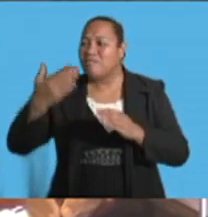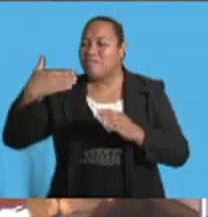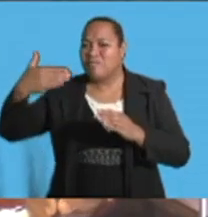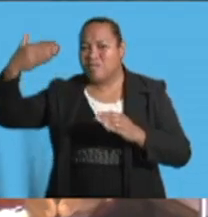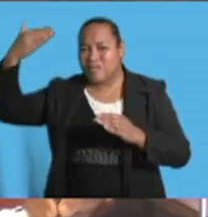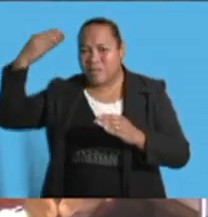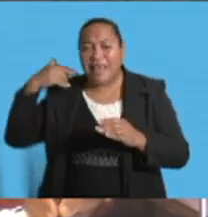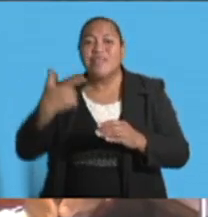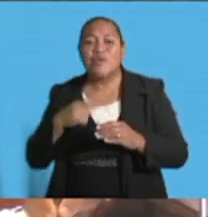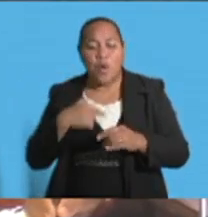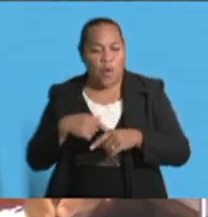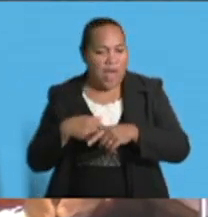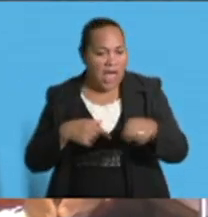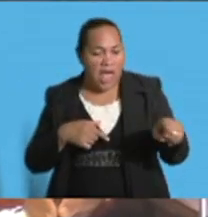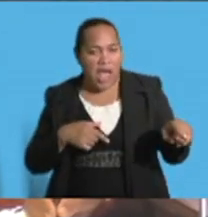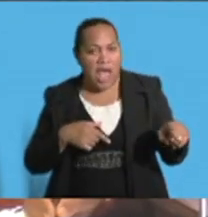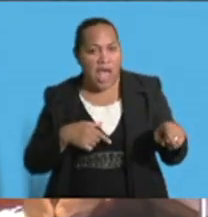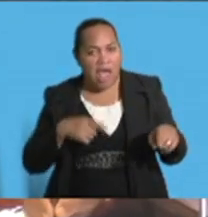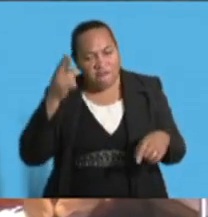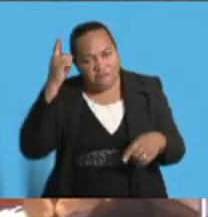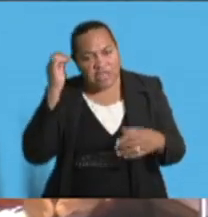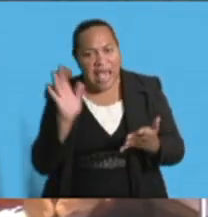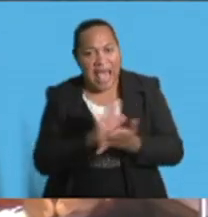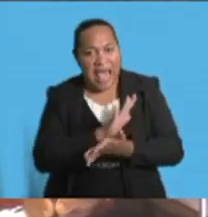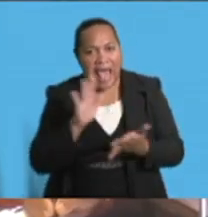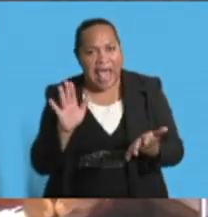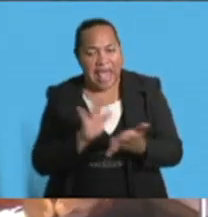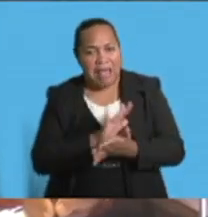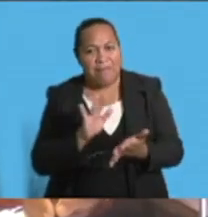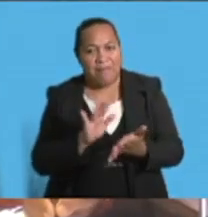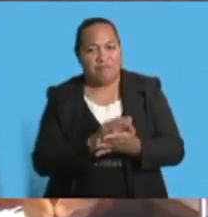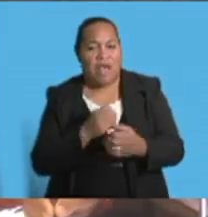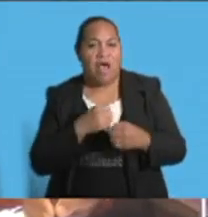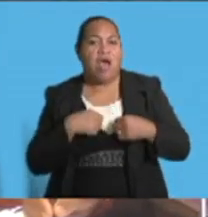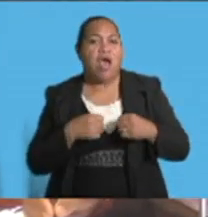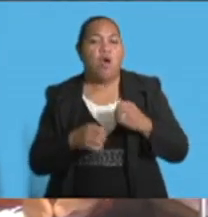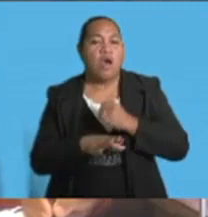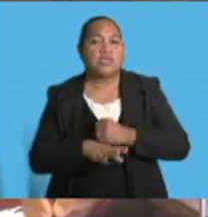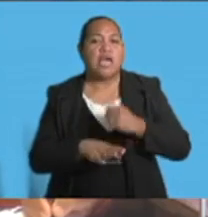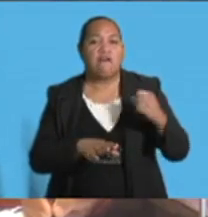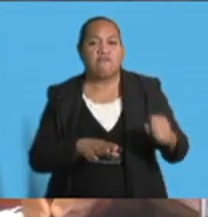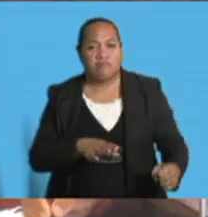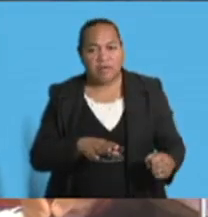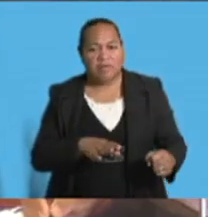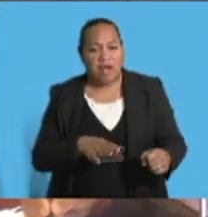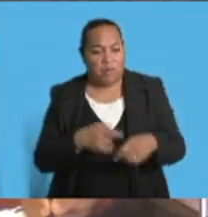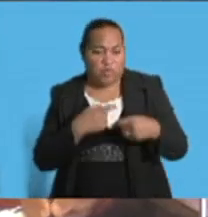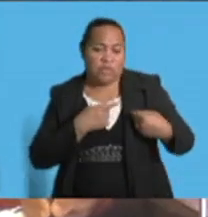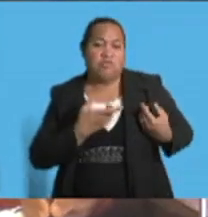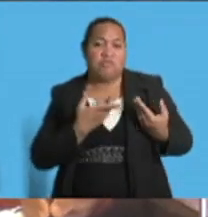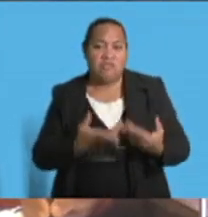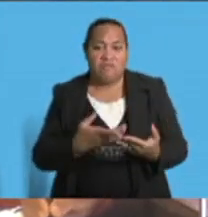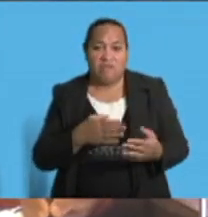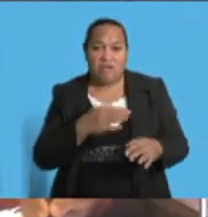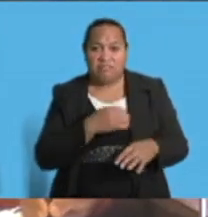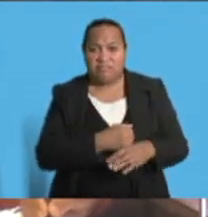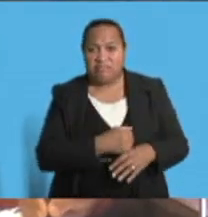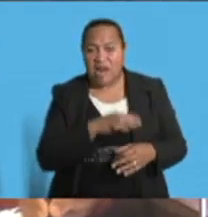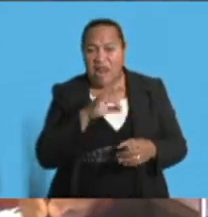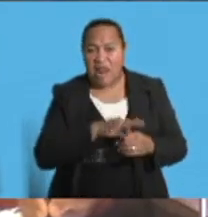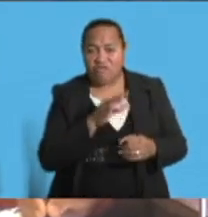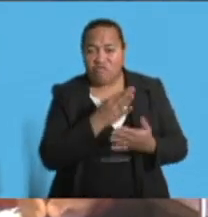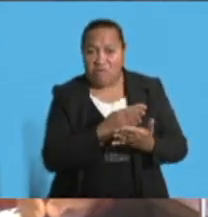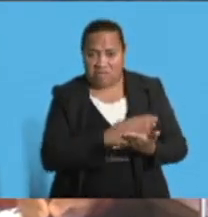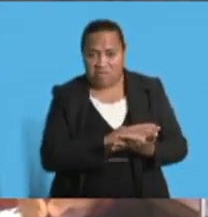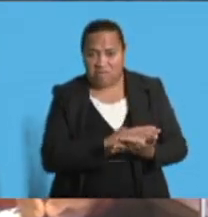the Fijians are so happy with our government, because we've been giving them election budgets. The opposition, with all their hollow ideas, they still think